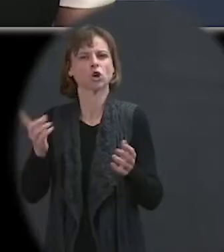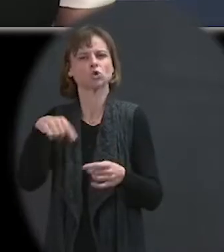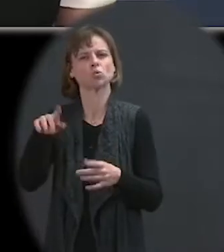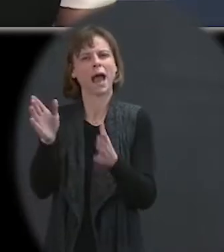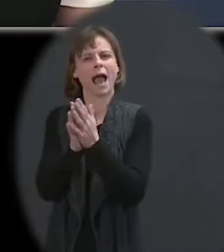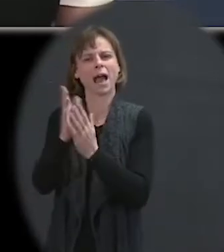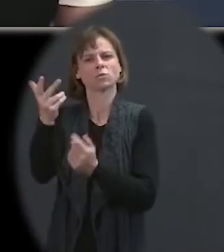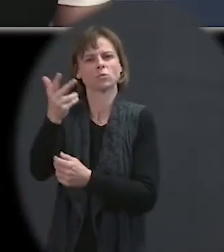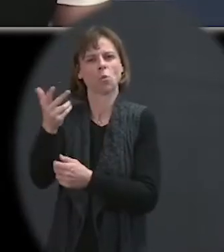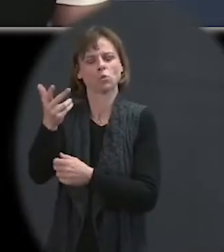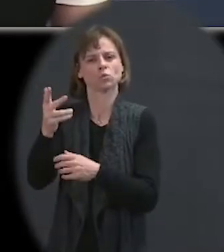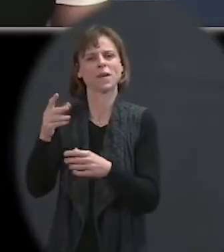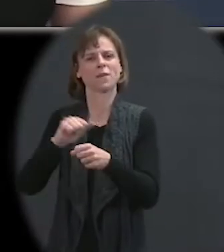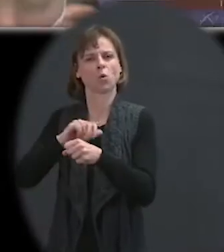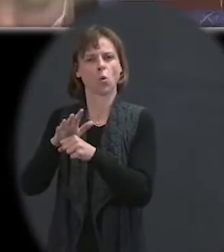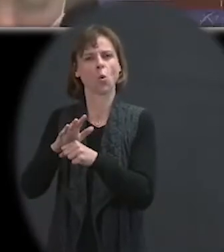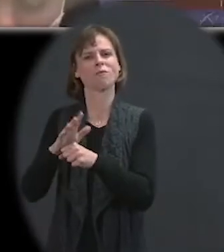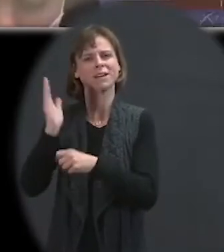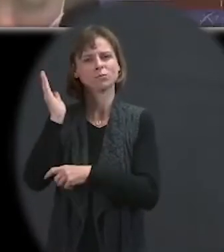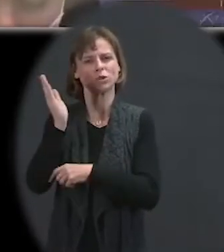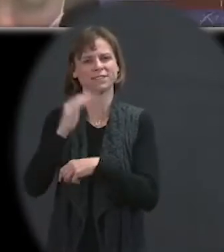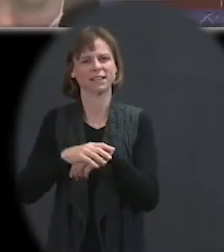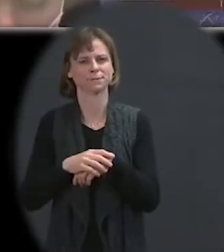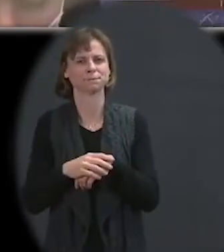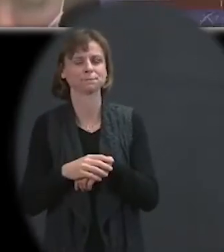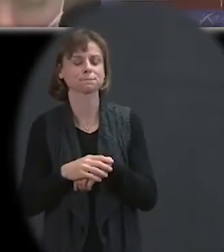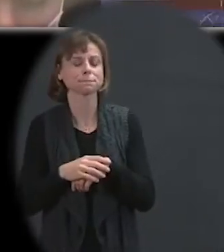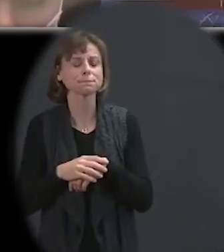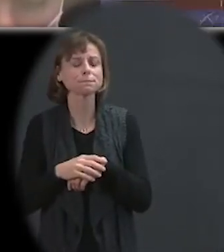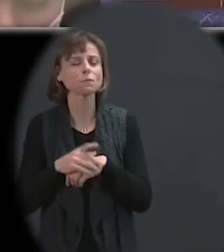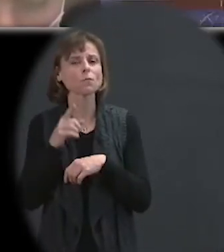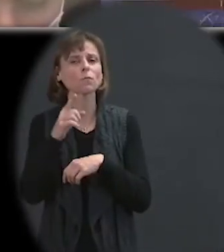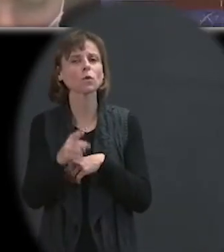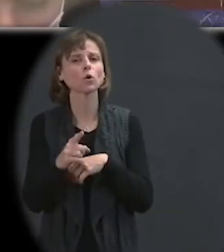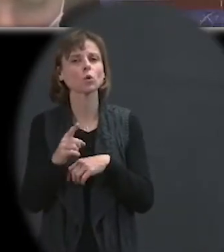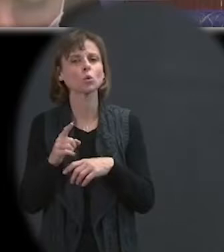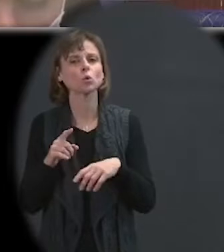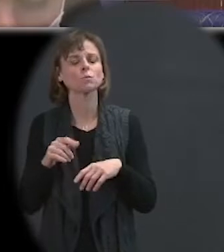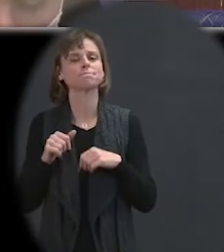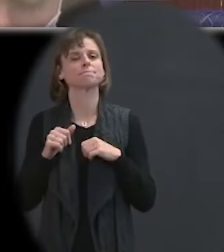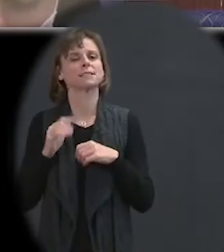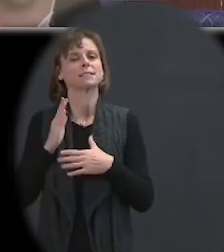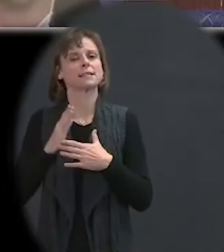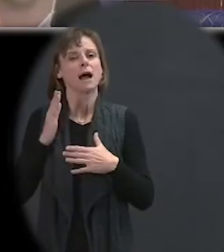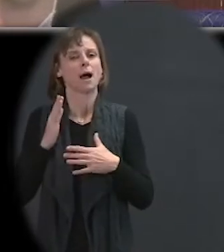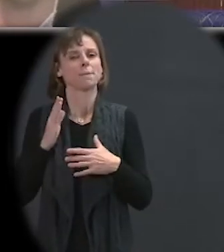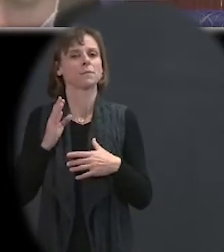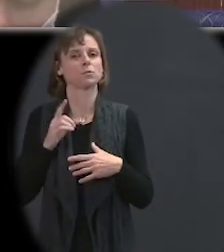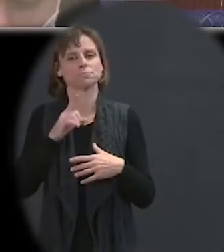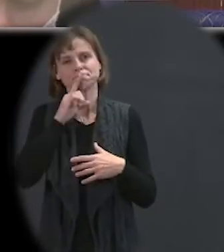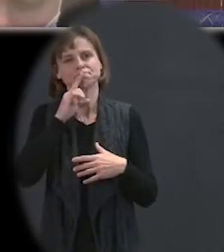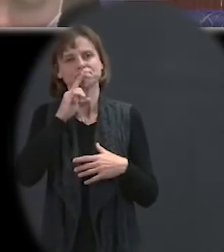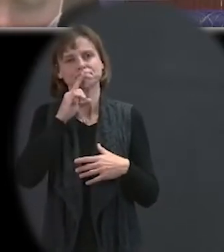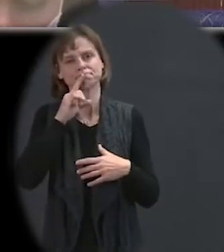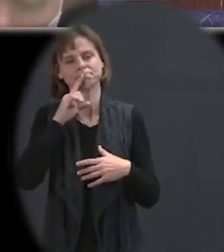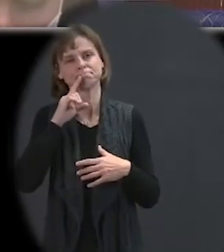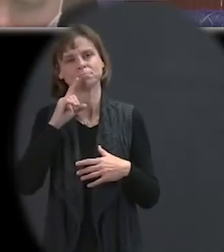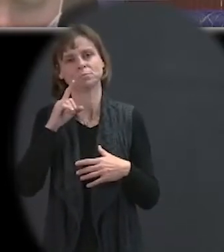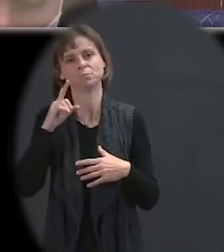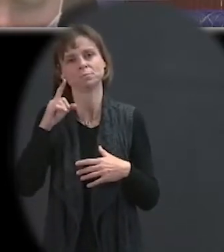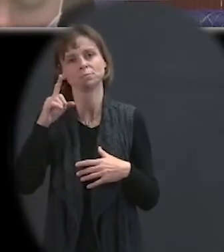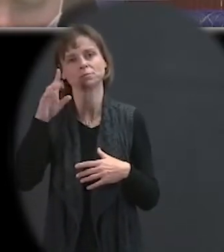COVID briefing, though. Questions. The first is, you stopped short of saying that President Biden would sign H.R.